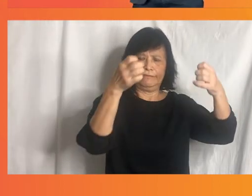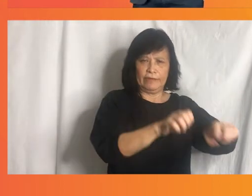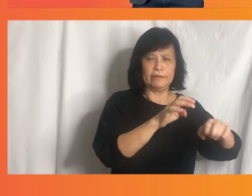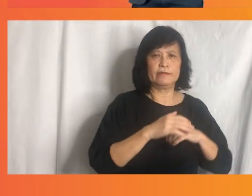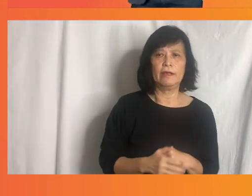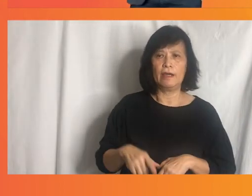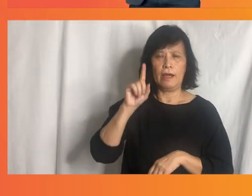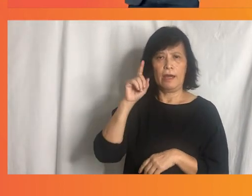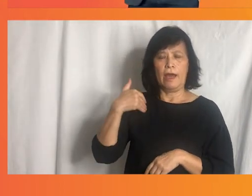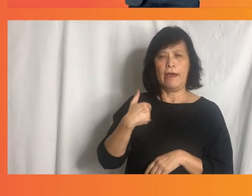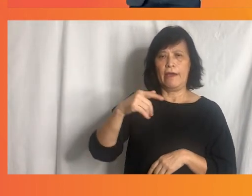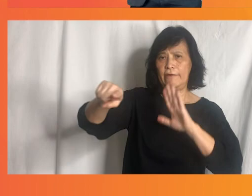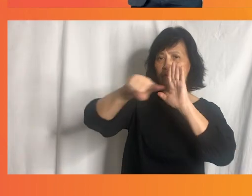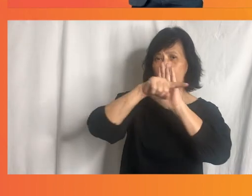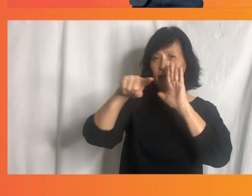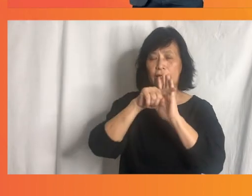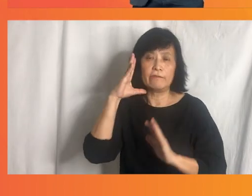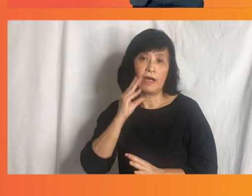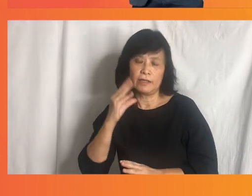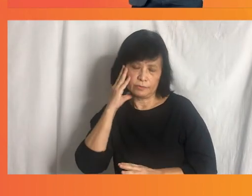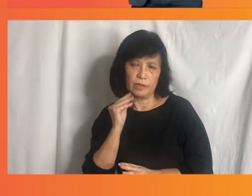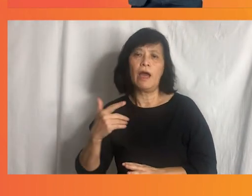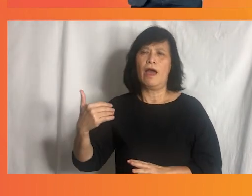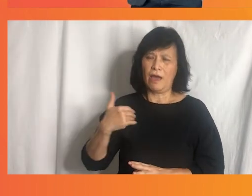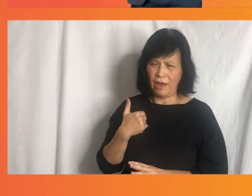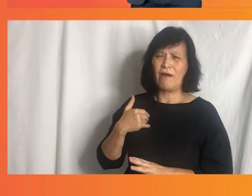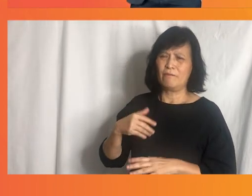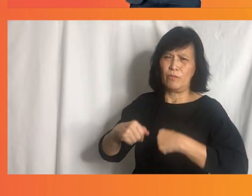negative experiences with programs in the past, which has caused some distress to